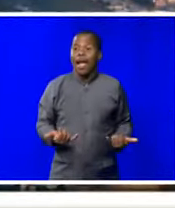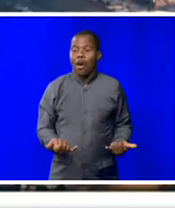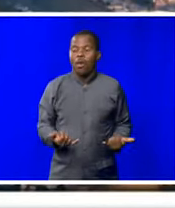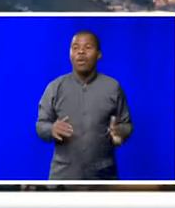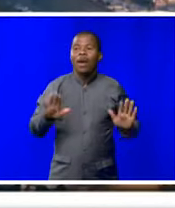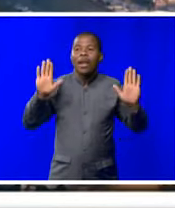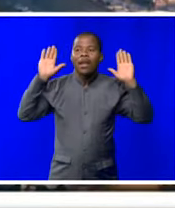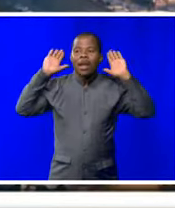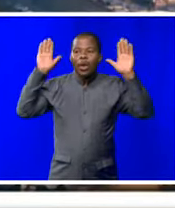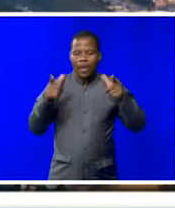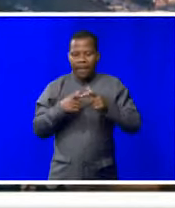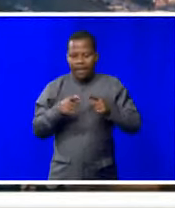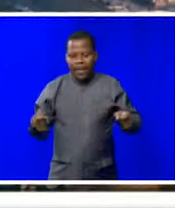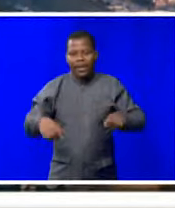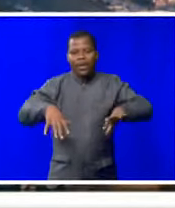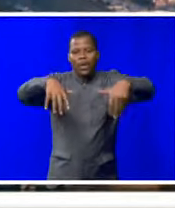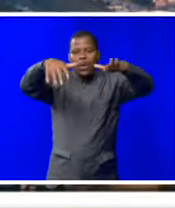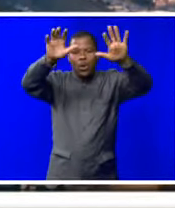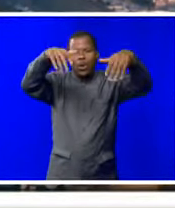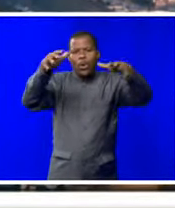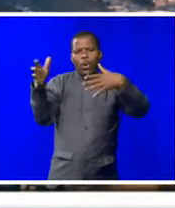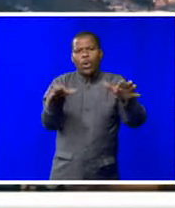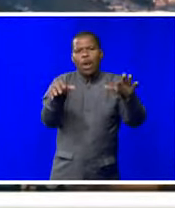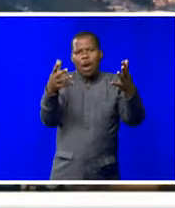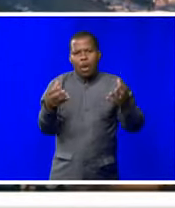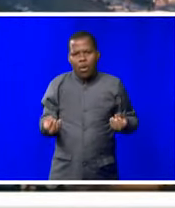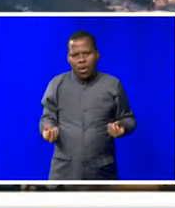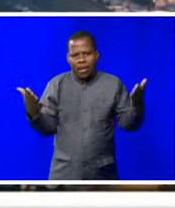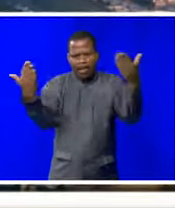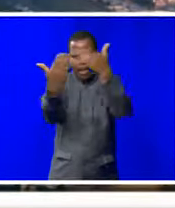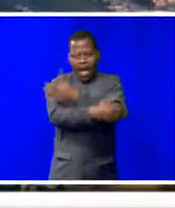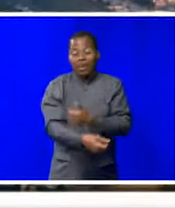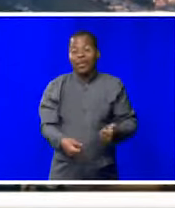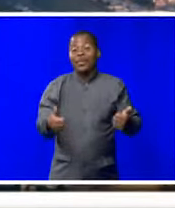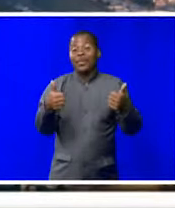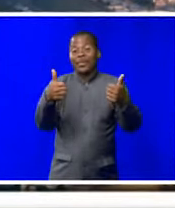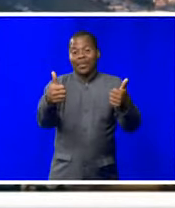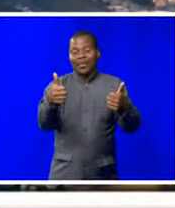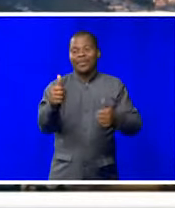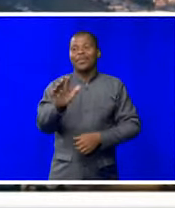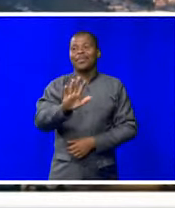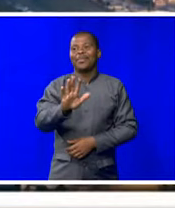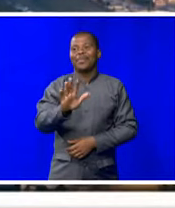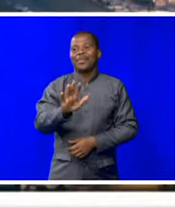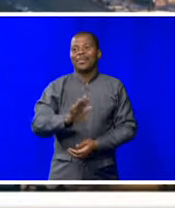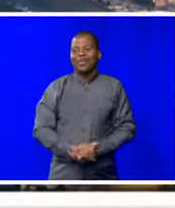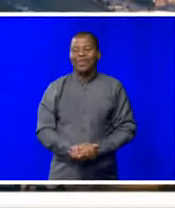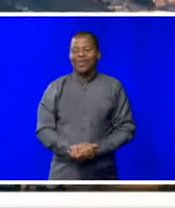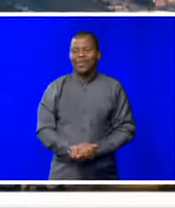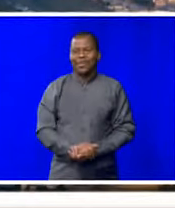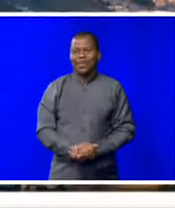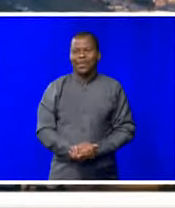That brings us to the end of our news bulletin tonight. Up next is the weather forecast for selected towns. Good night, Eswatini.